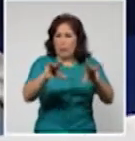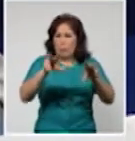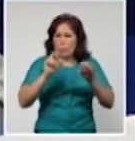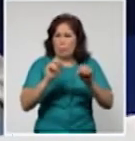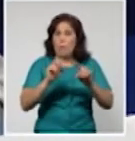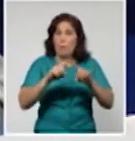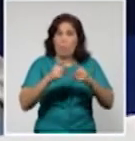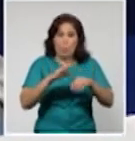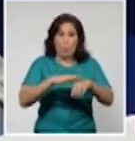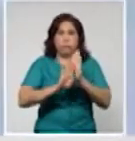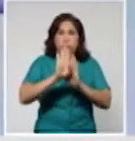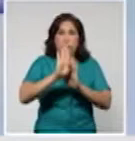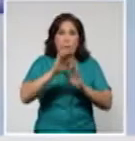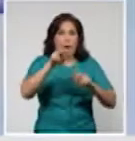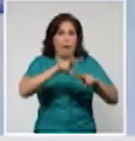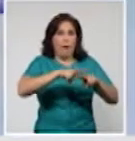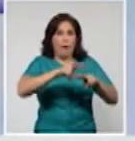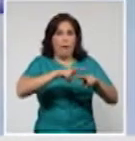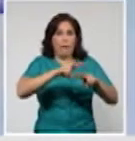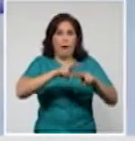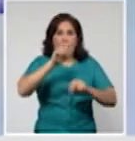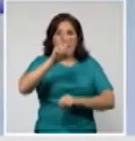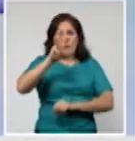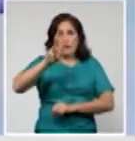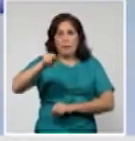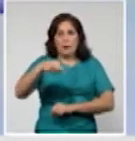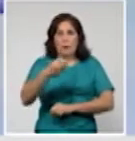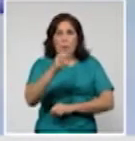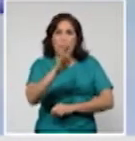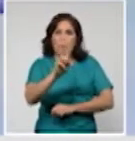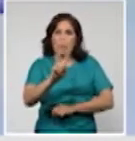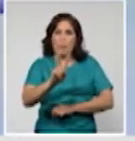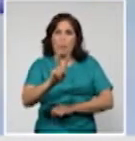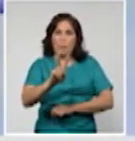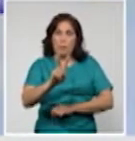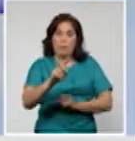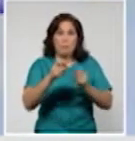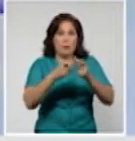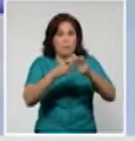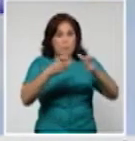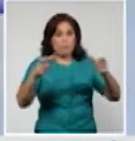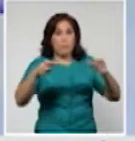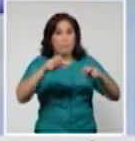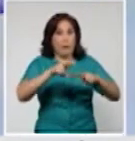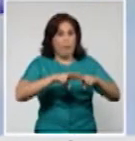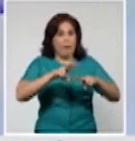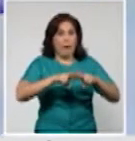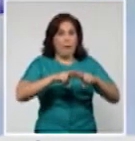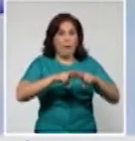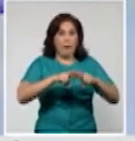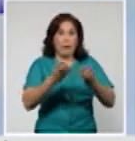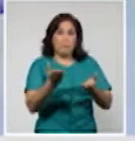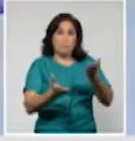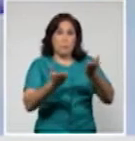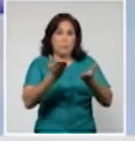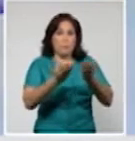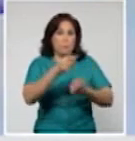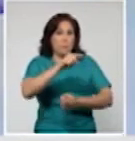1st. Yesterday's results per province therefore mean that